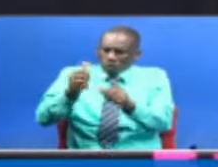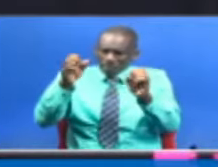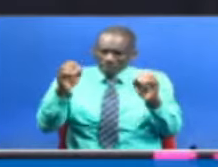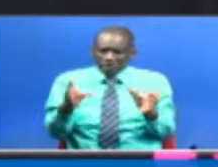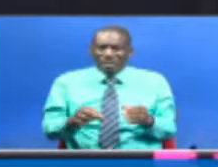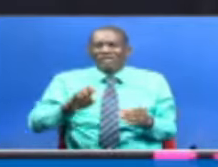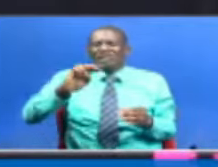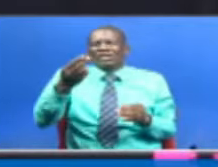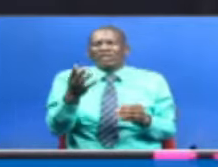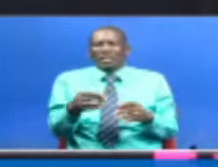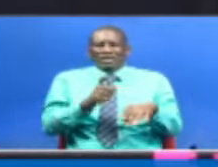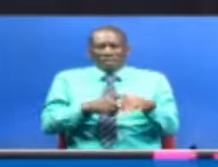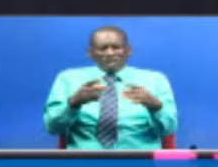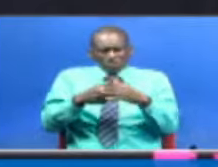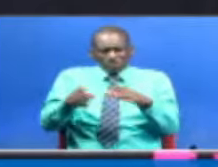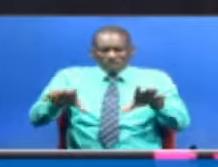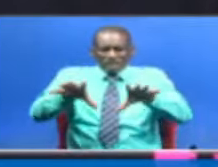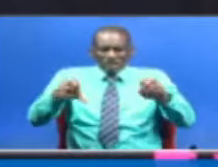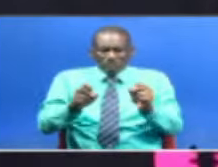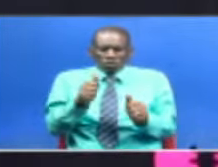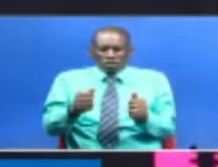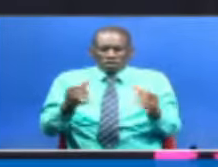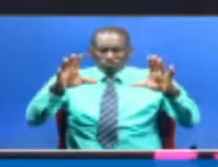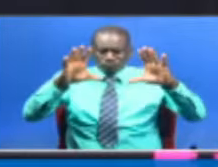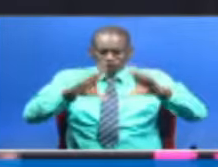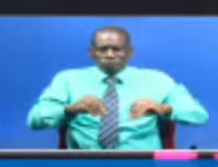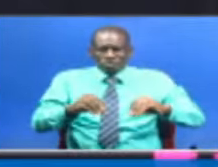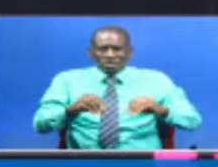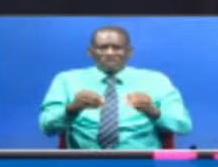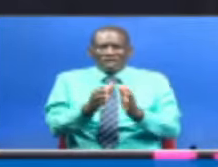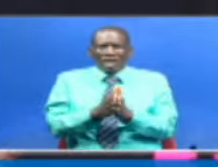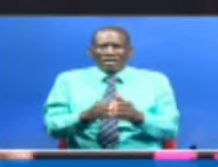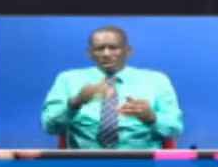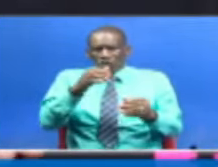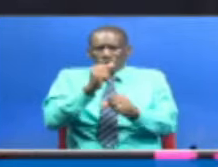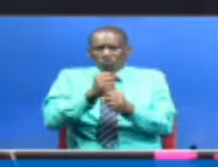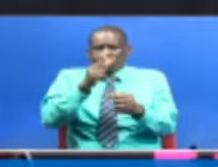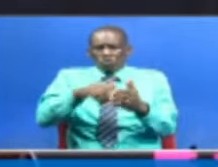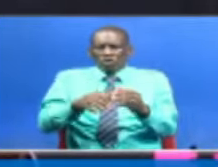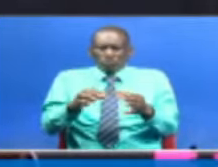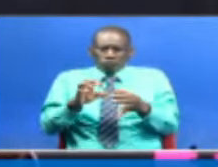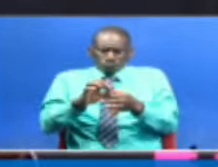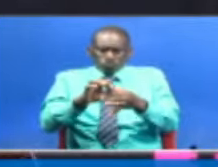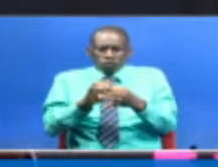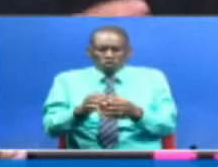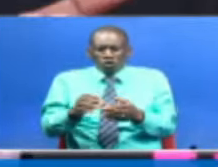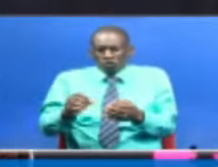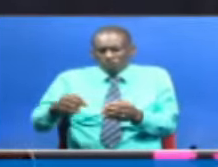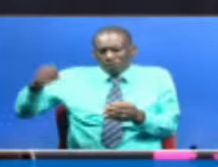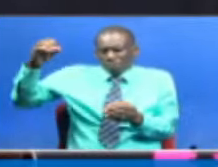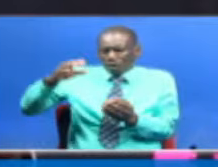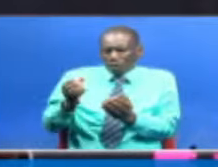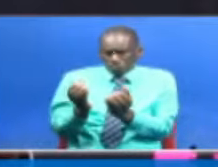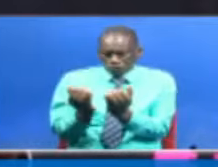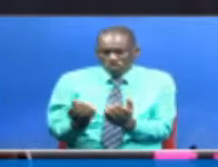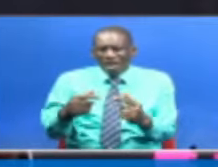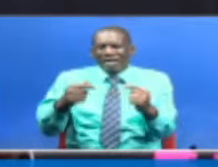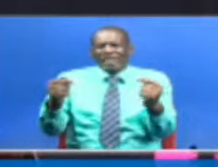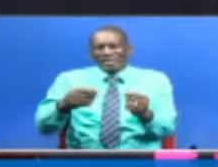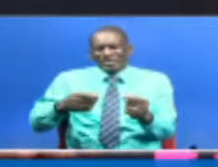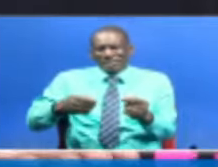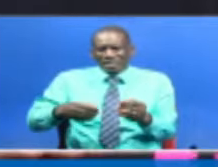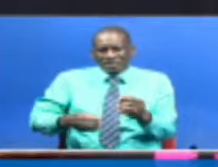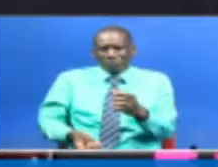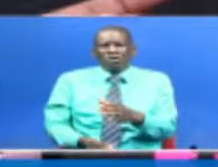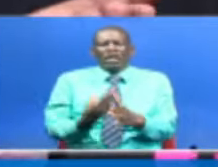was, when you're starting a system which has gone down, and because you do what you call synchronization of load against supply, you